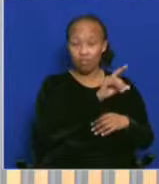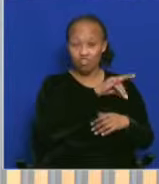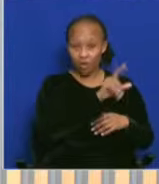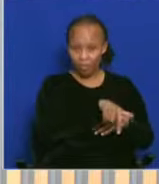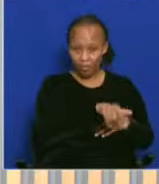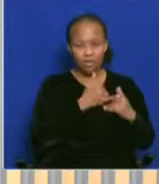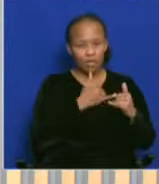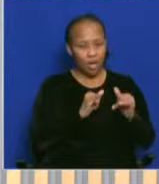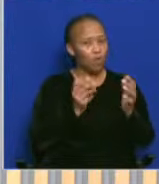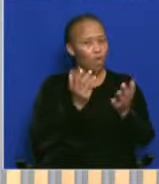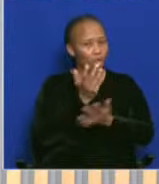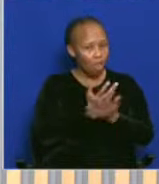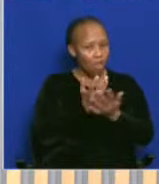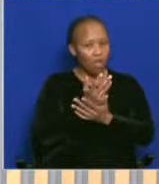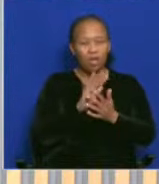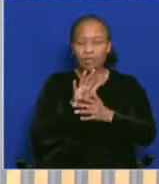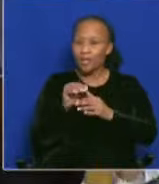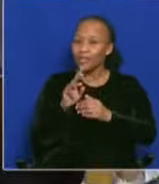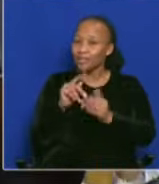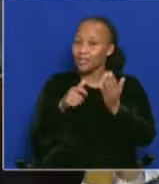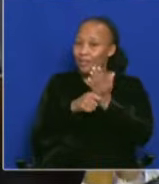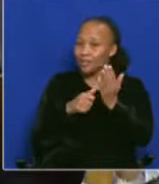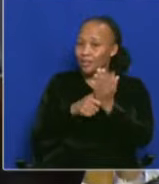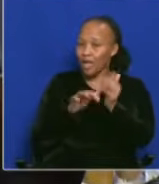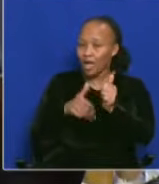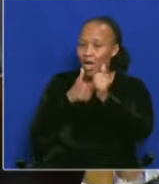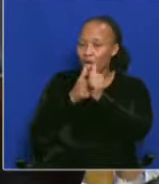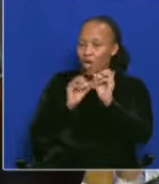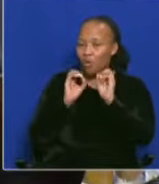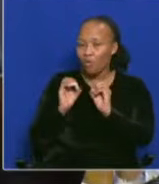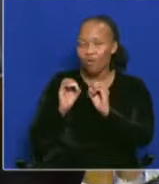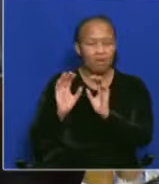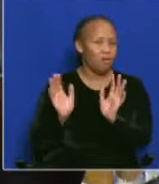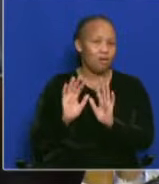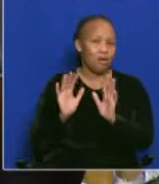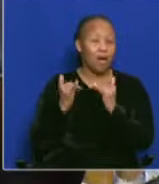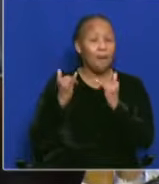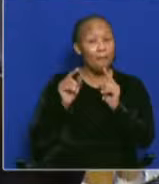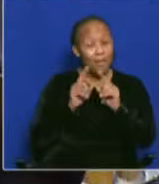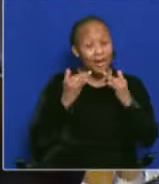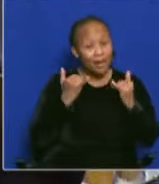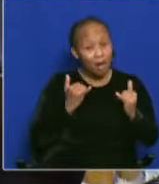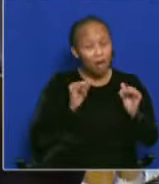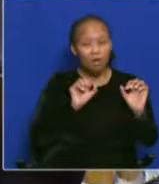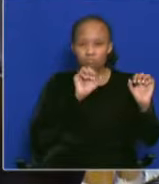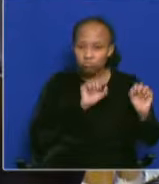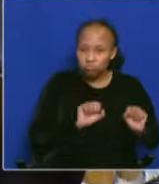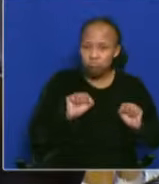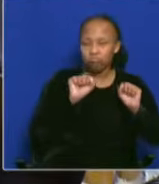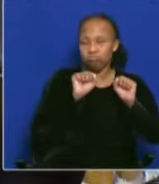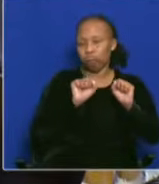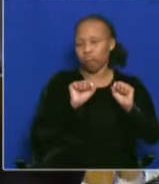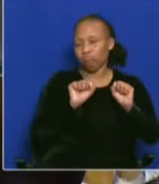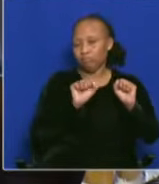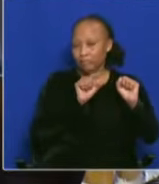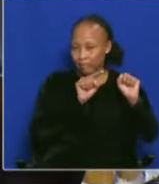This affidavit has moved off tax non-compliance at this point. It's talking about fraud and corruption.